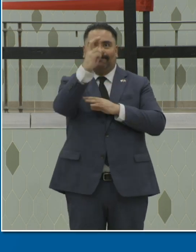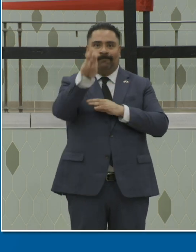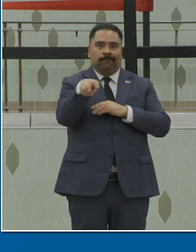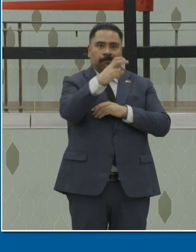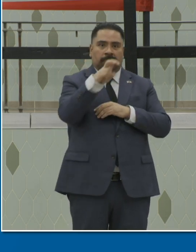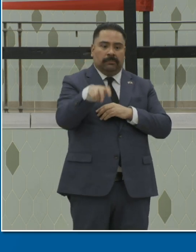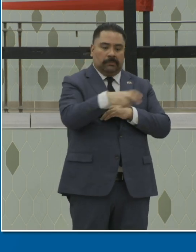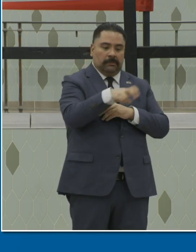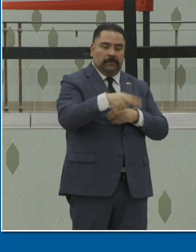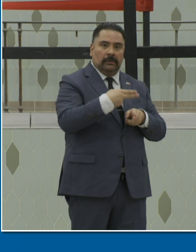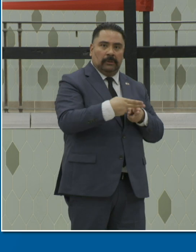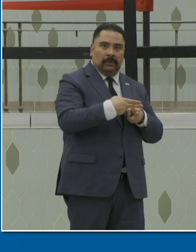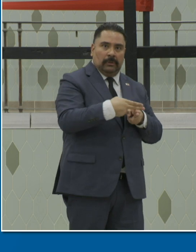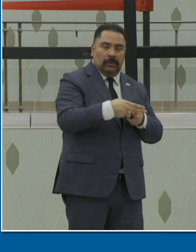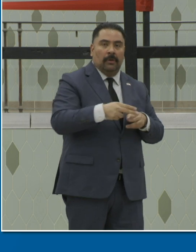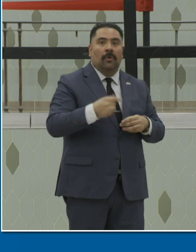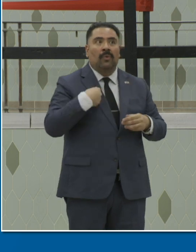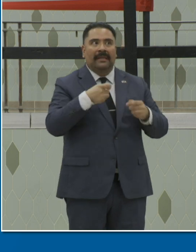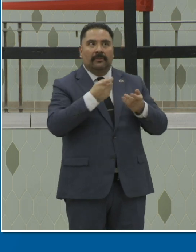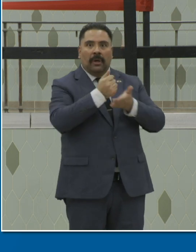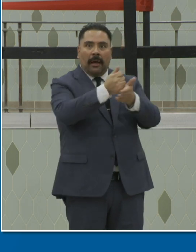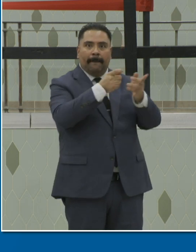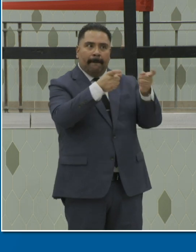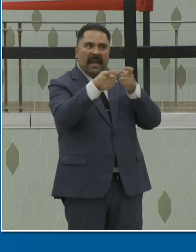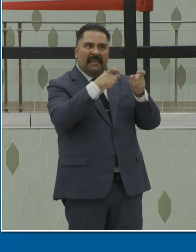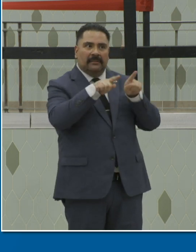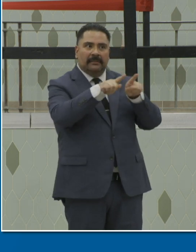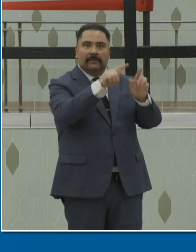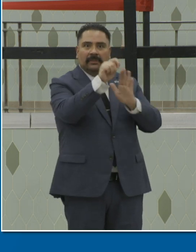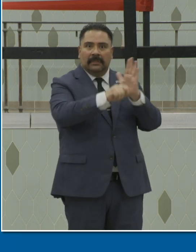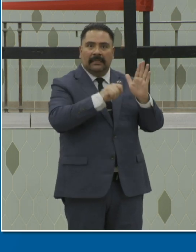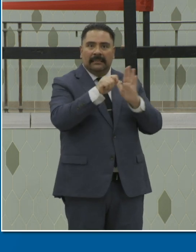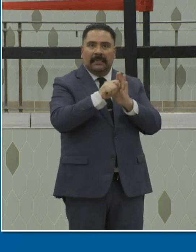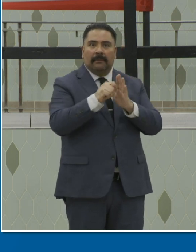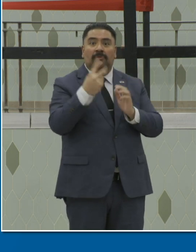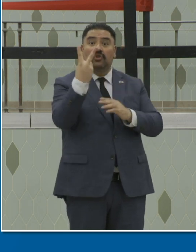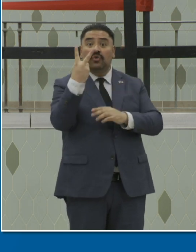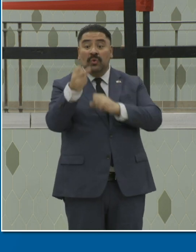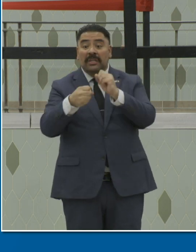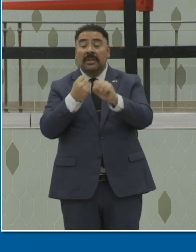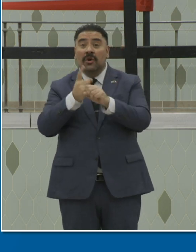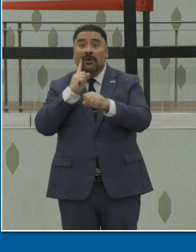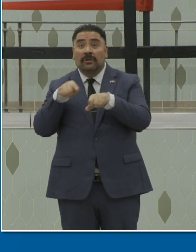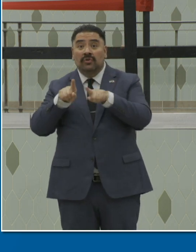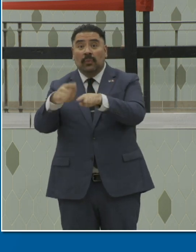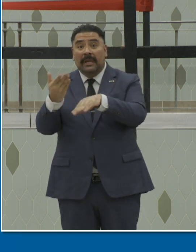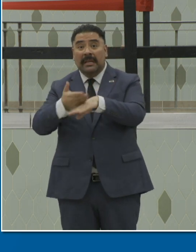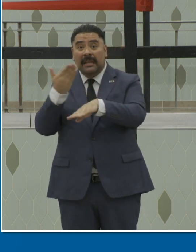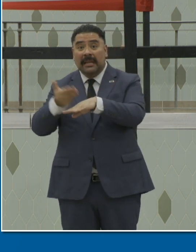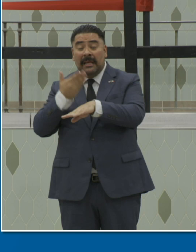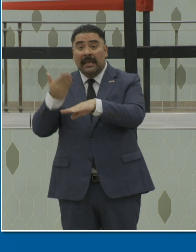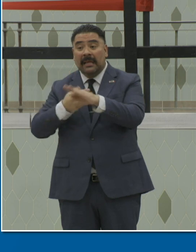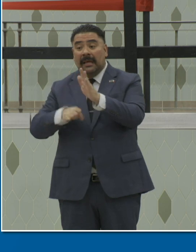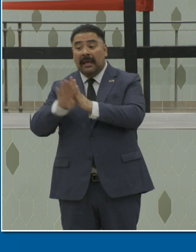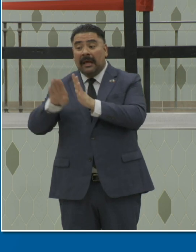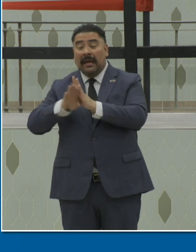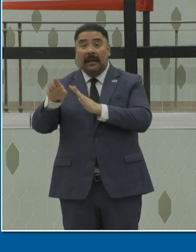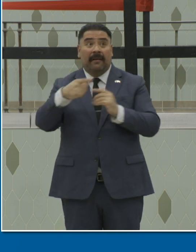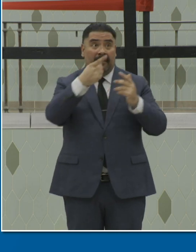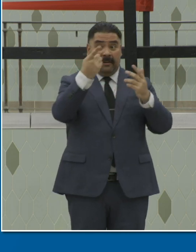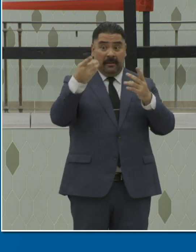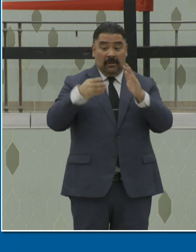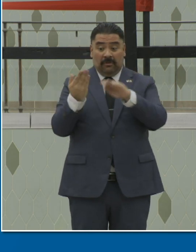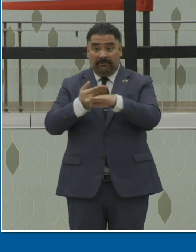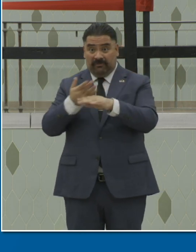And then we needed to manage them for that period of time, 2 years of construction, for them to then relocate